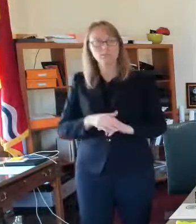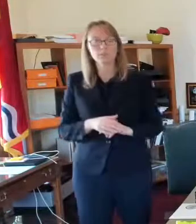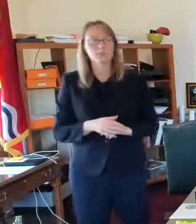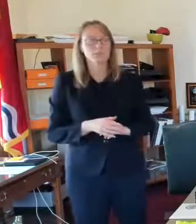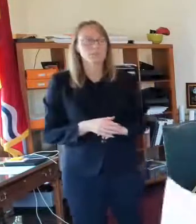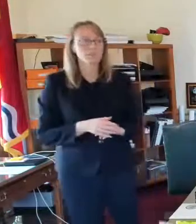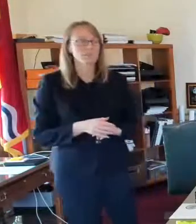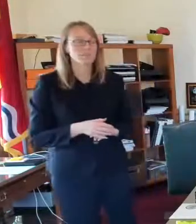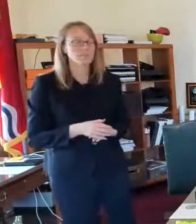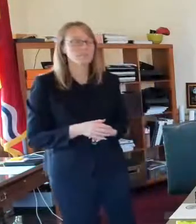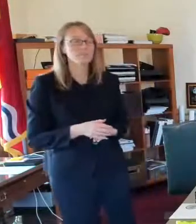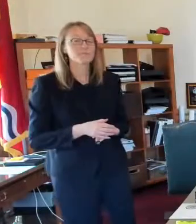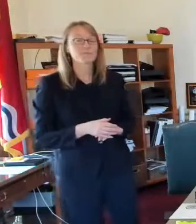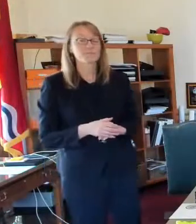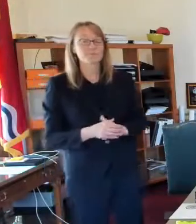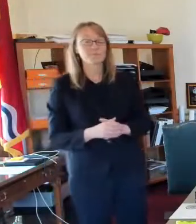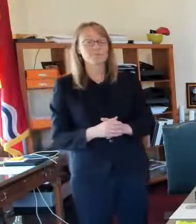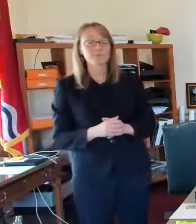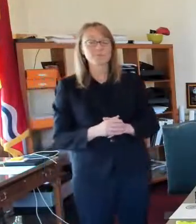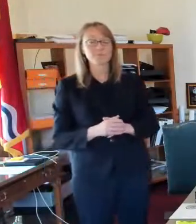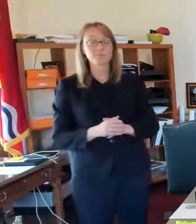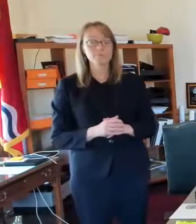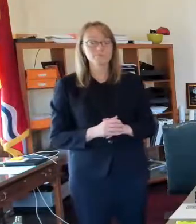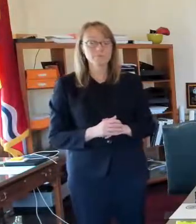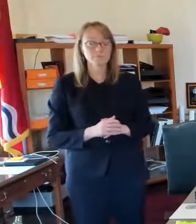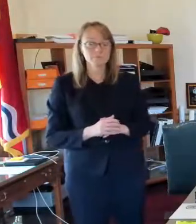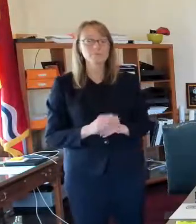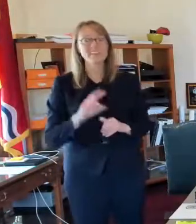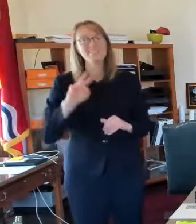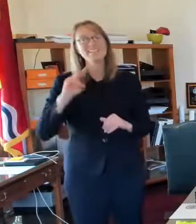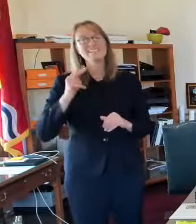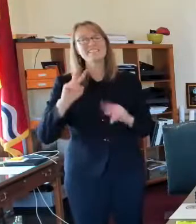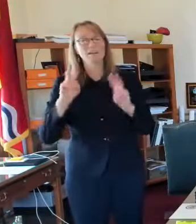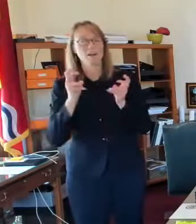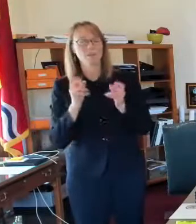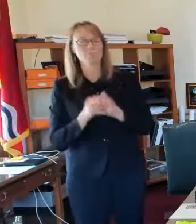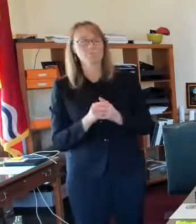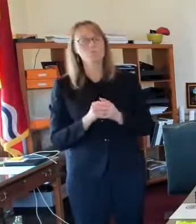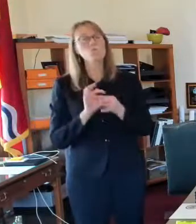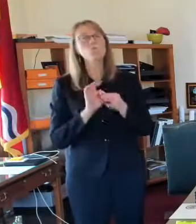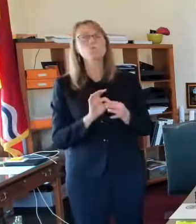Second item, this relates to businesses, primarily restaurants.